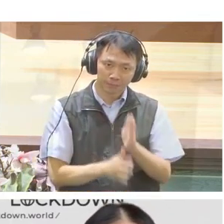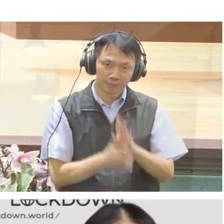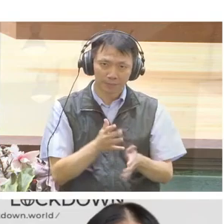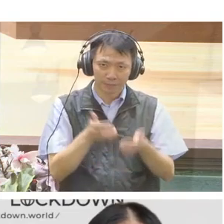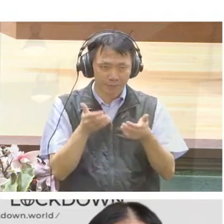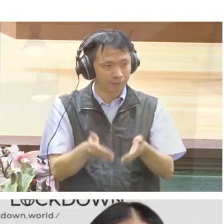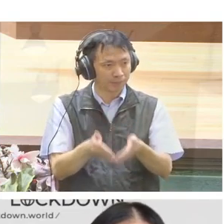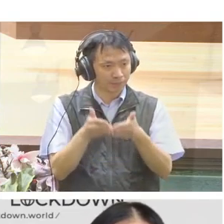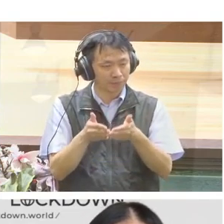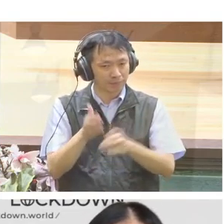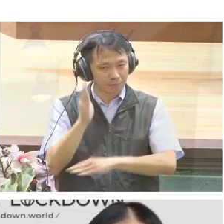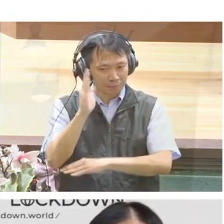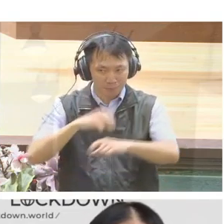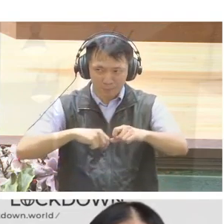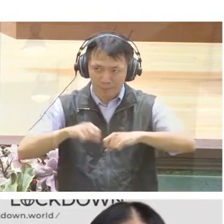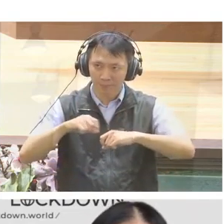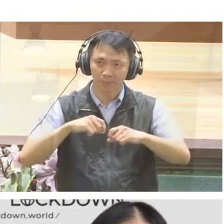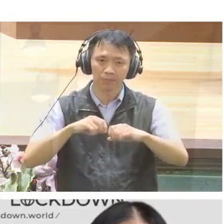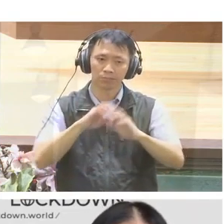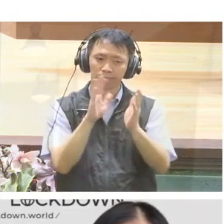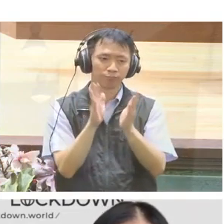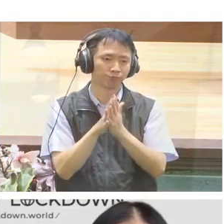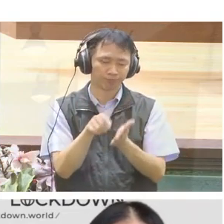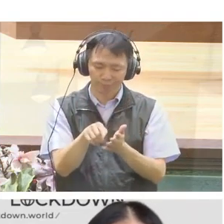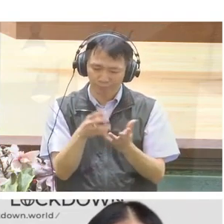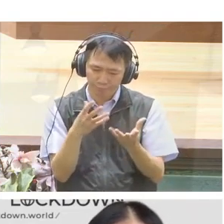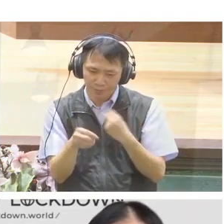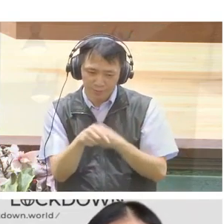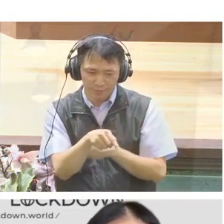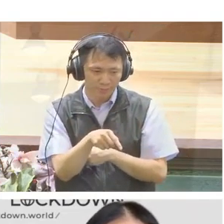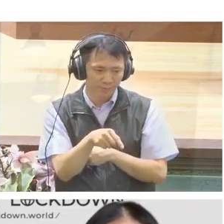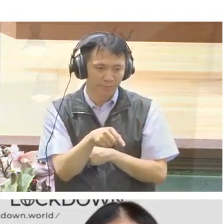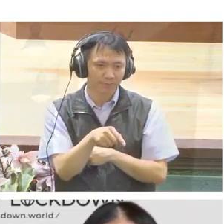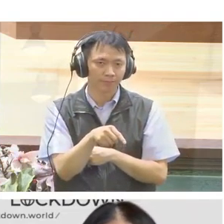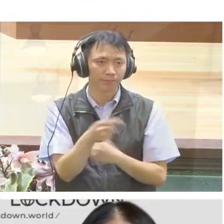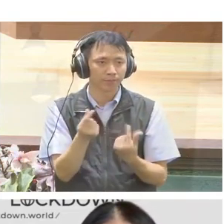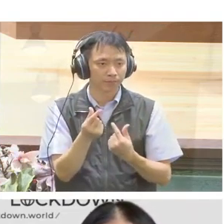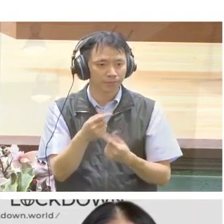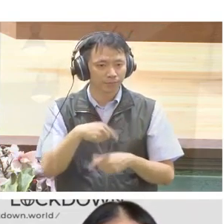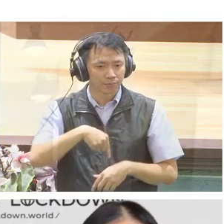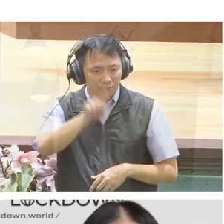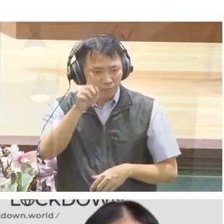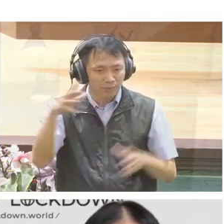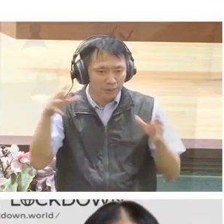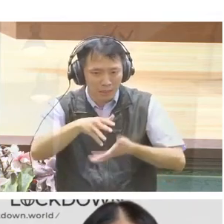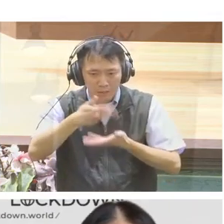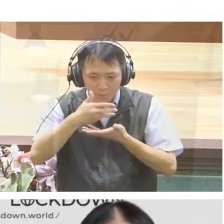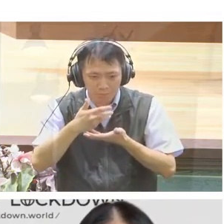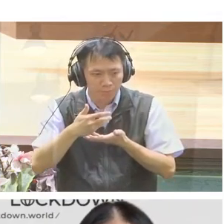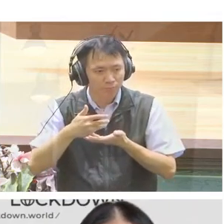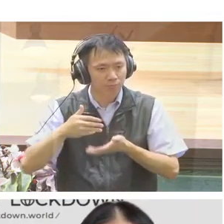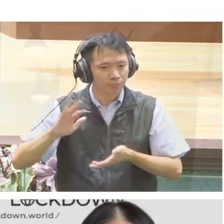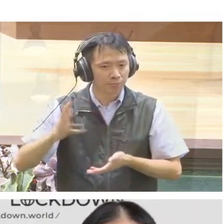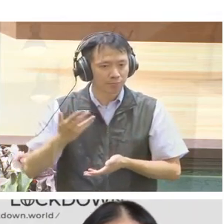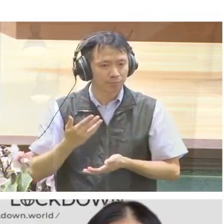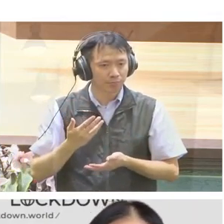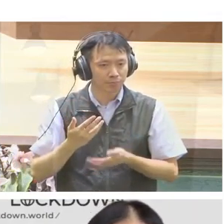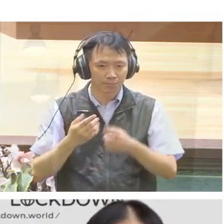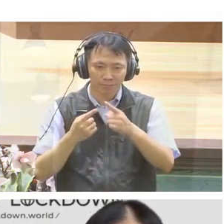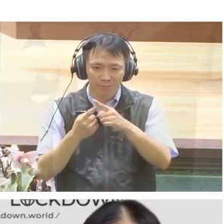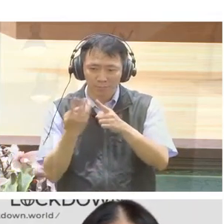well. For example, gathering activities are banned, but We never see the exact number of